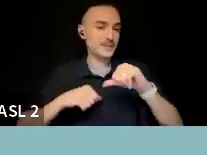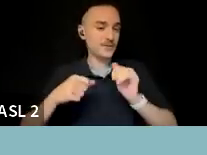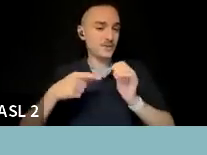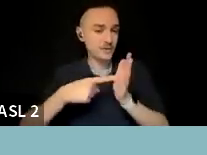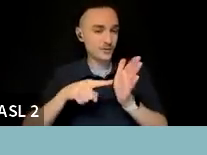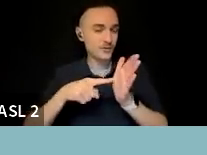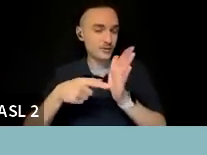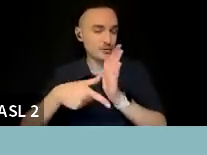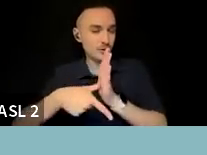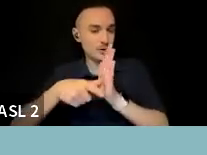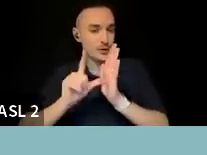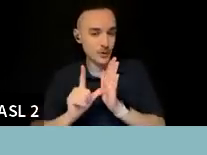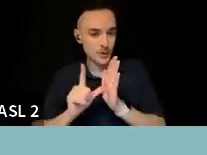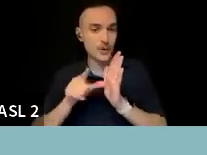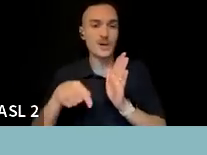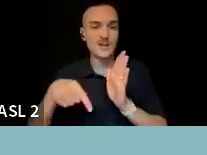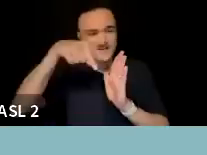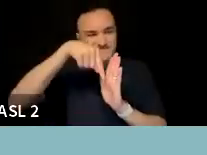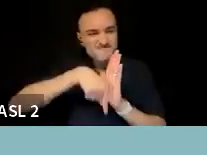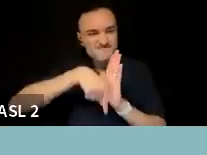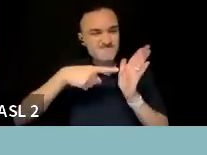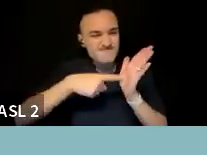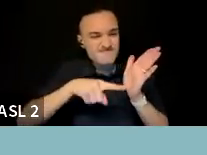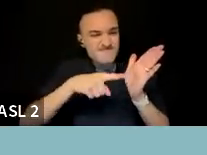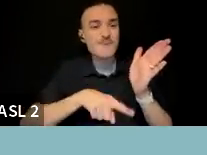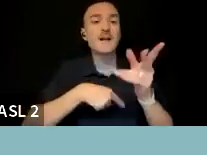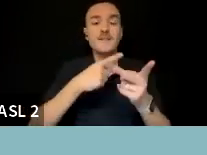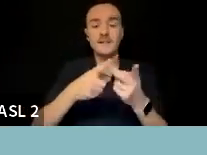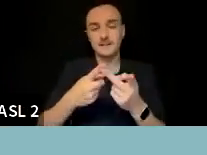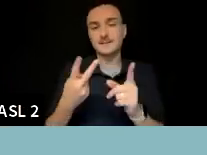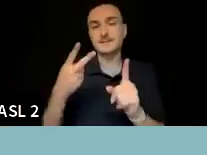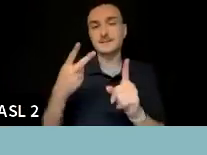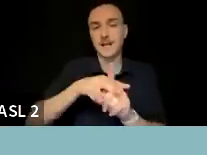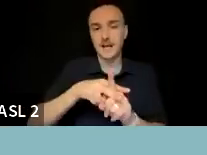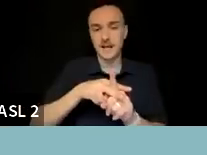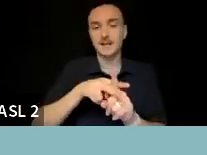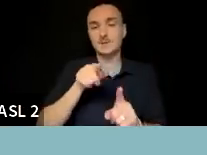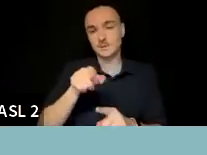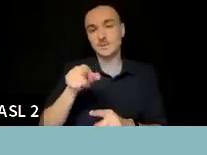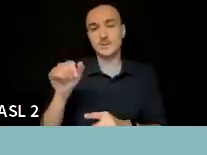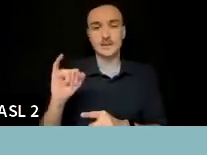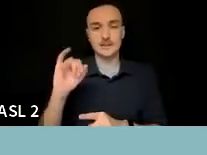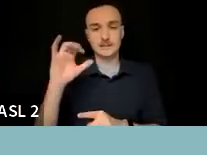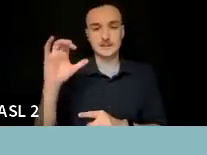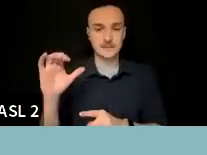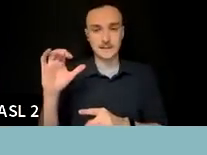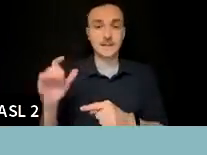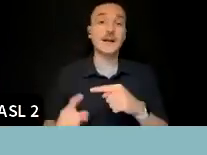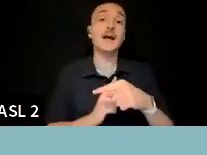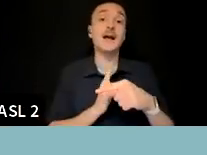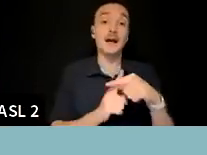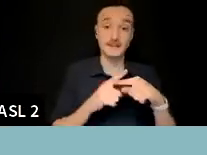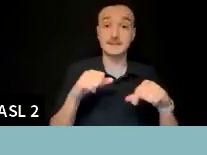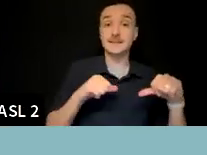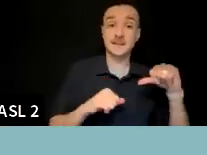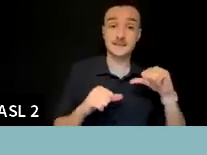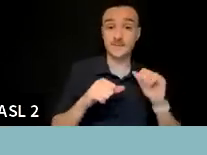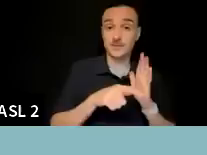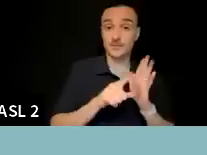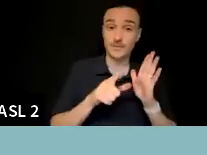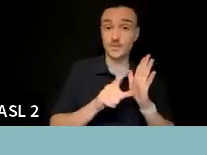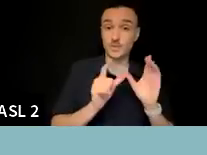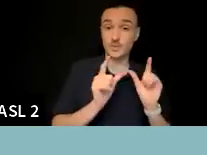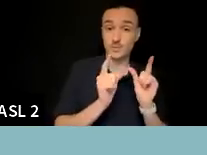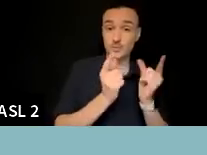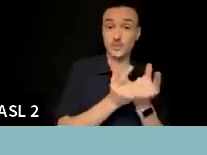assign the application to one or more ICs and also to a scientific review group. The assignment details will show in ERA